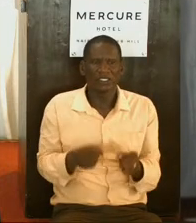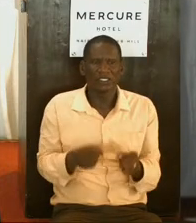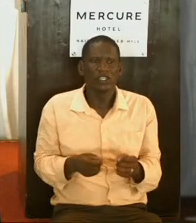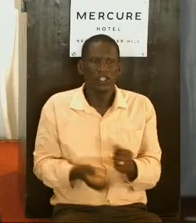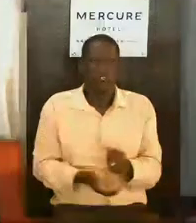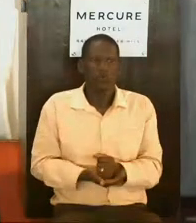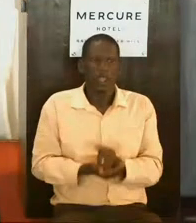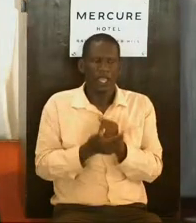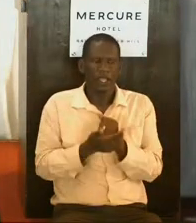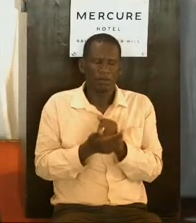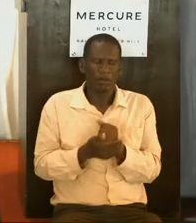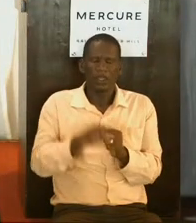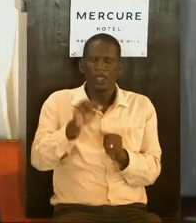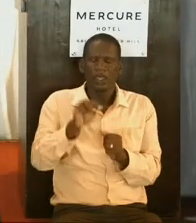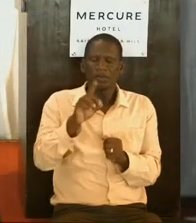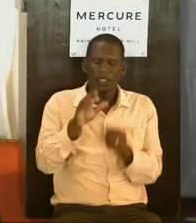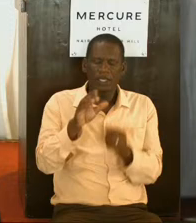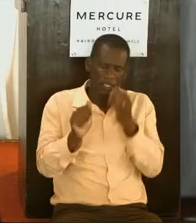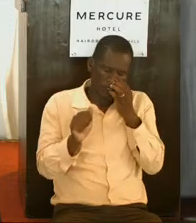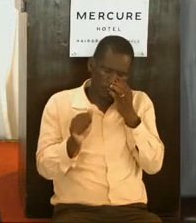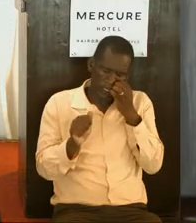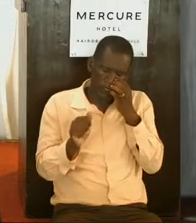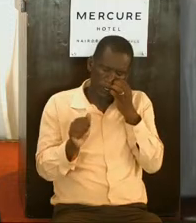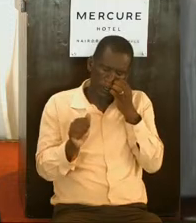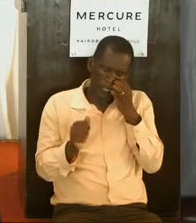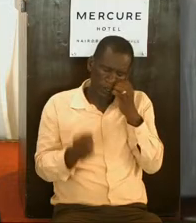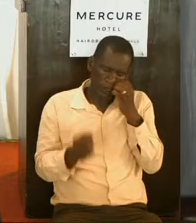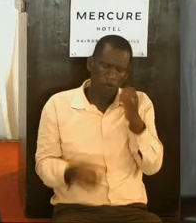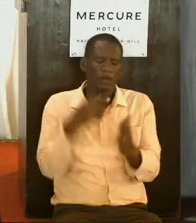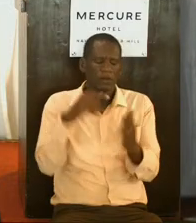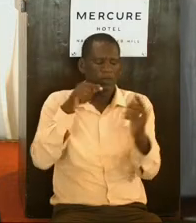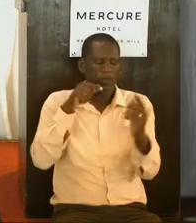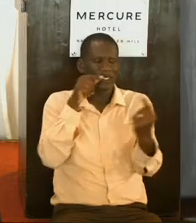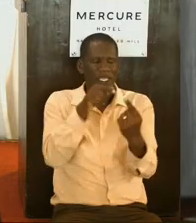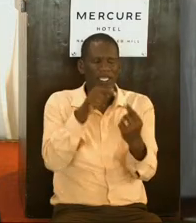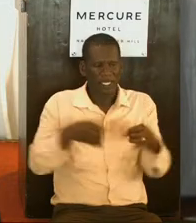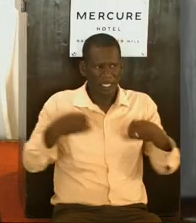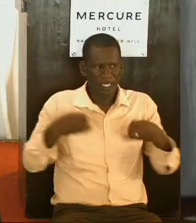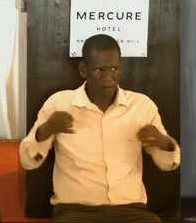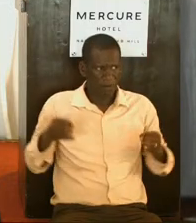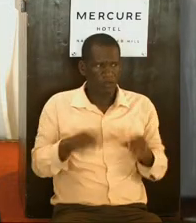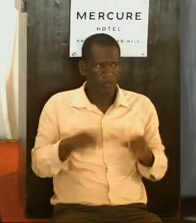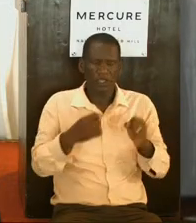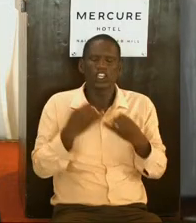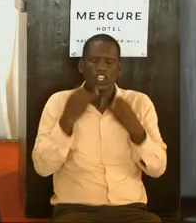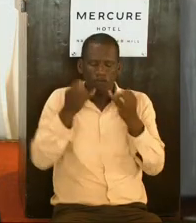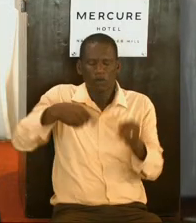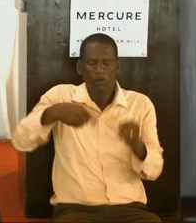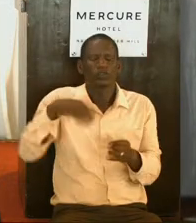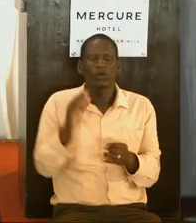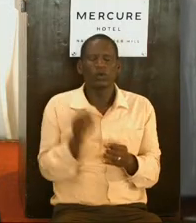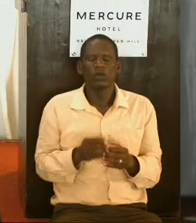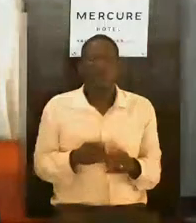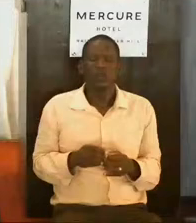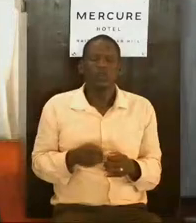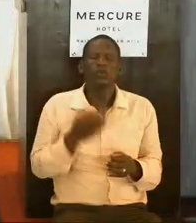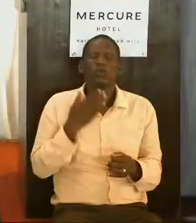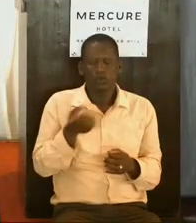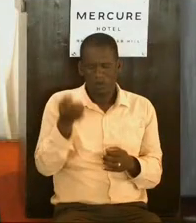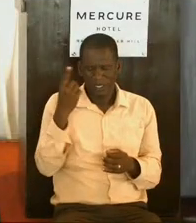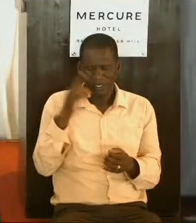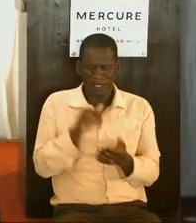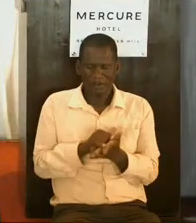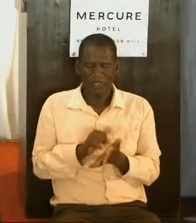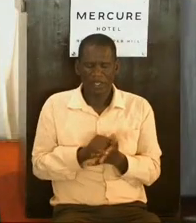to help mdas to be able to set targets implement but you can tell us a little bit more because we want to understand